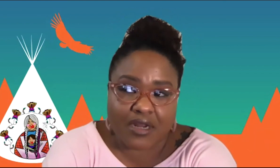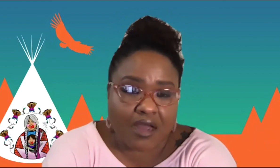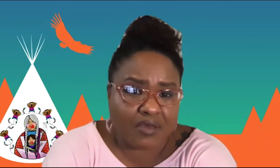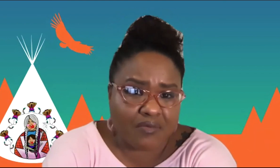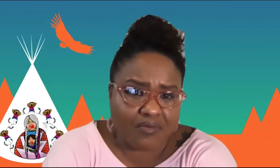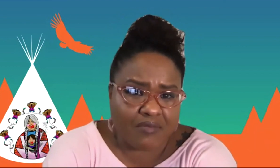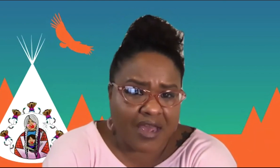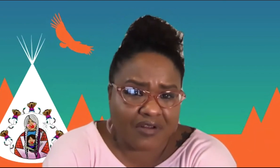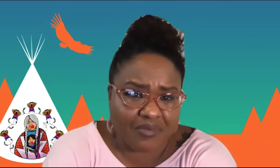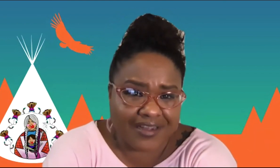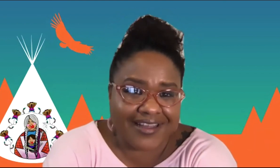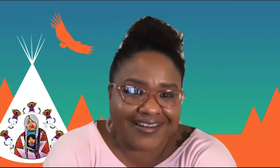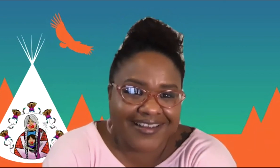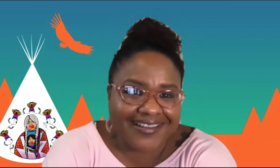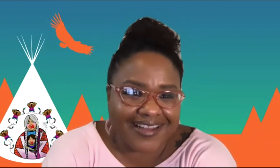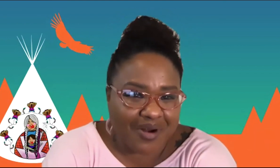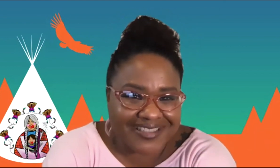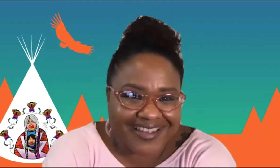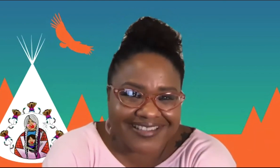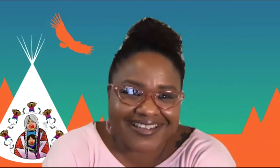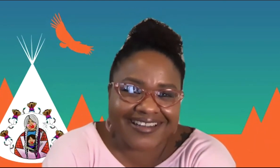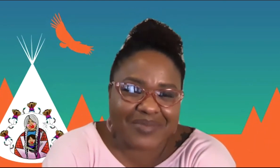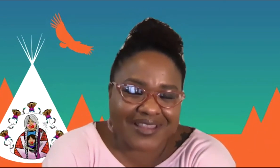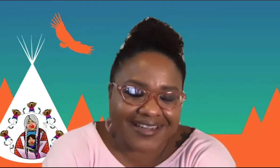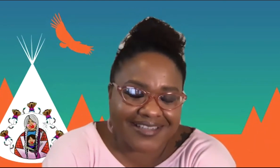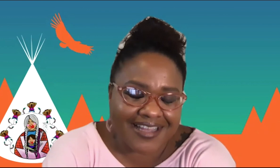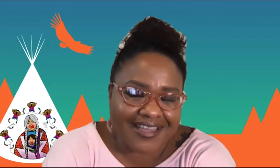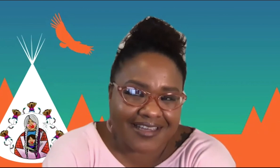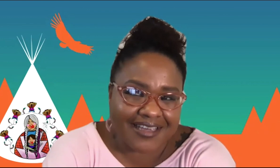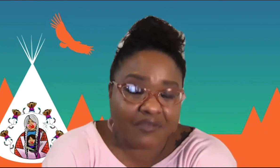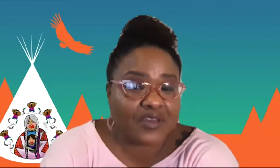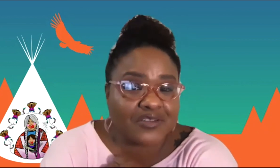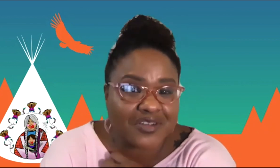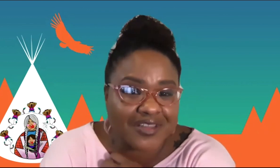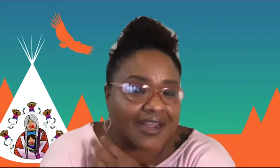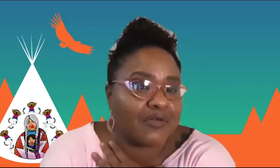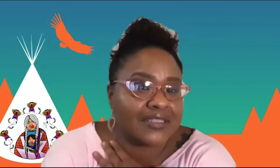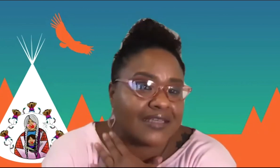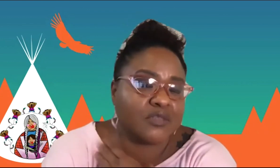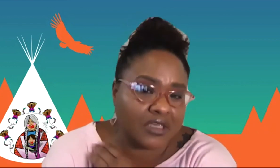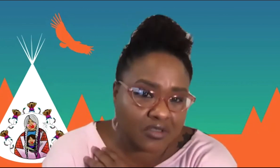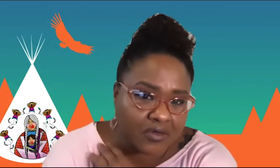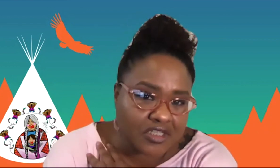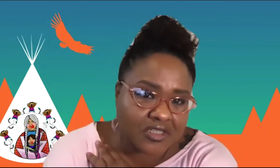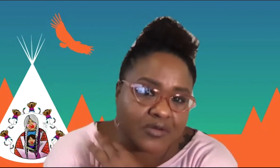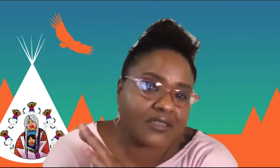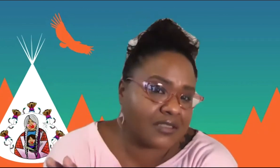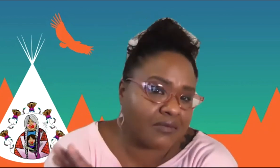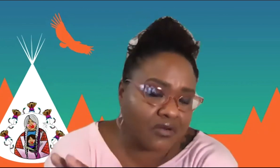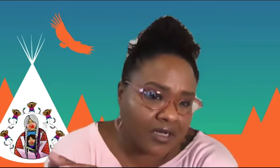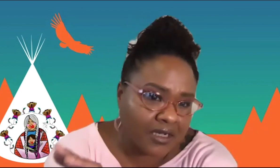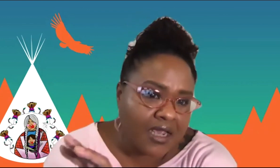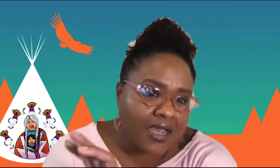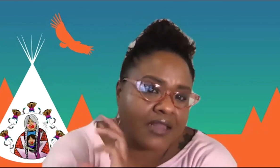may or may not be a maverick behind that process, but that I think it feels good that I always can speak to what she's doing to